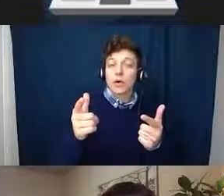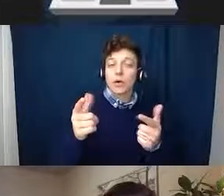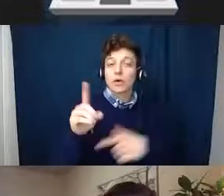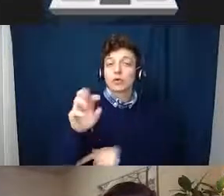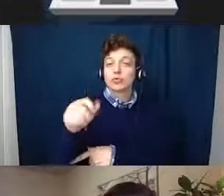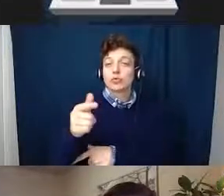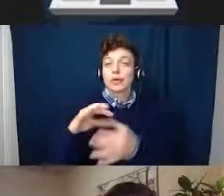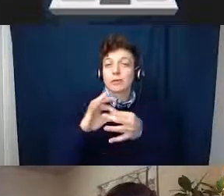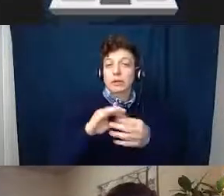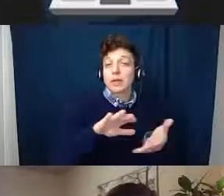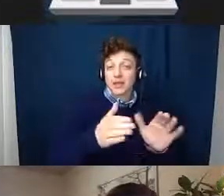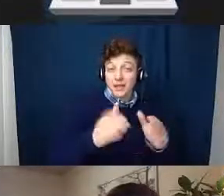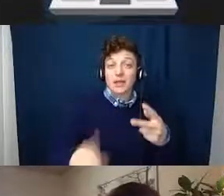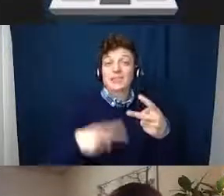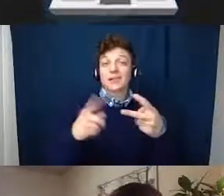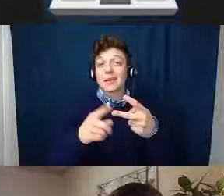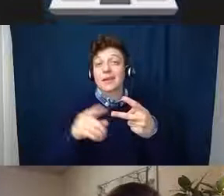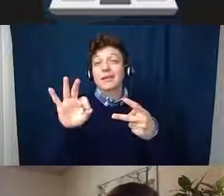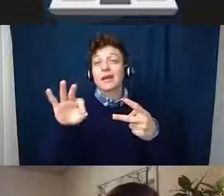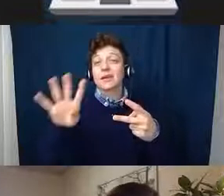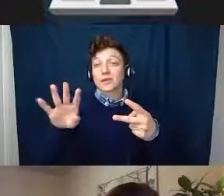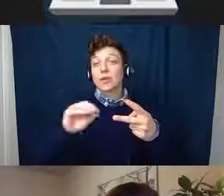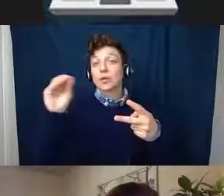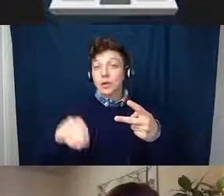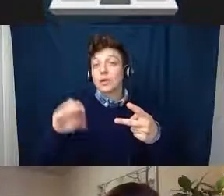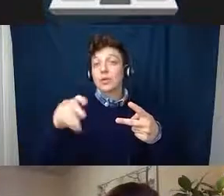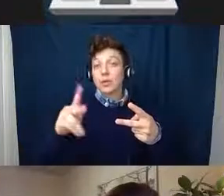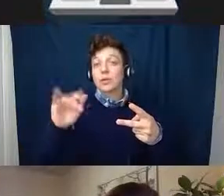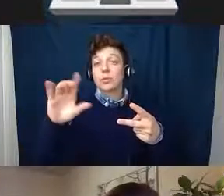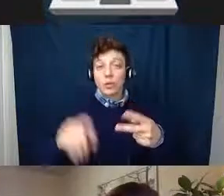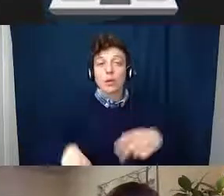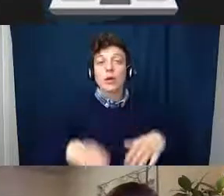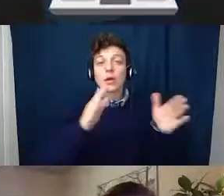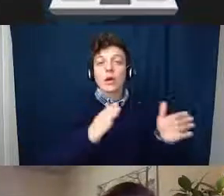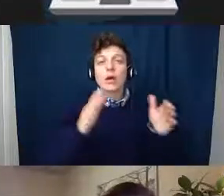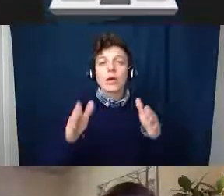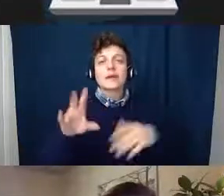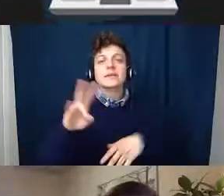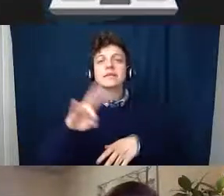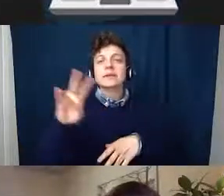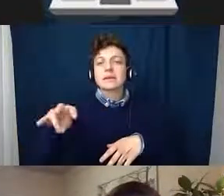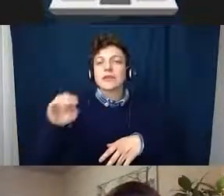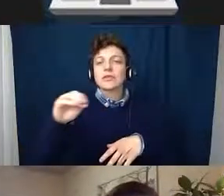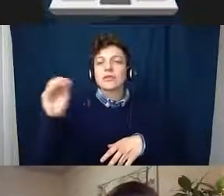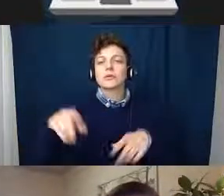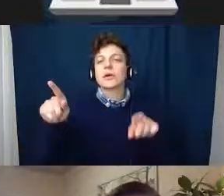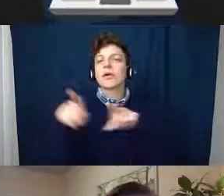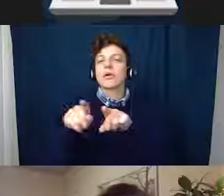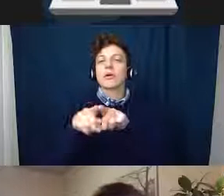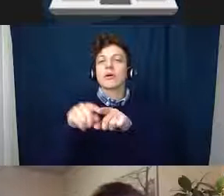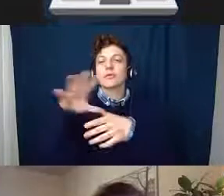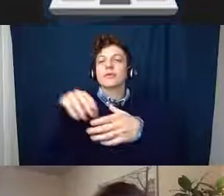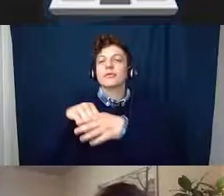of opioid-related drug deaths, 77% of stimulant-related drug deaths also involved fentanyl. So that'll give you a